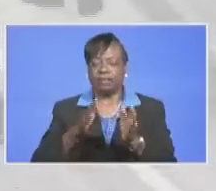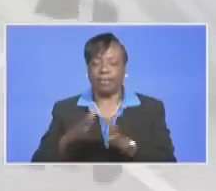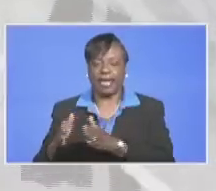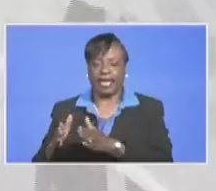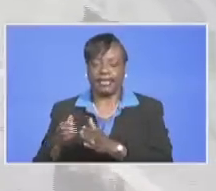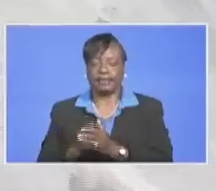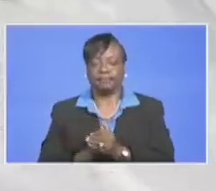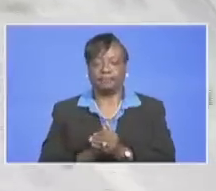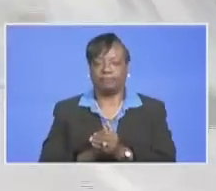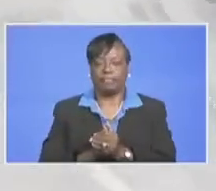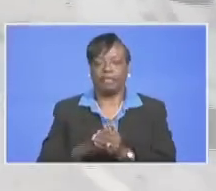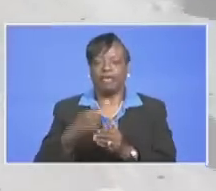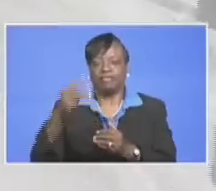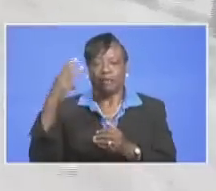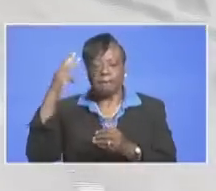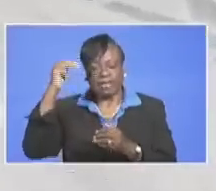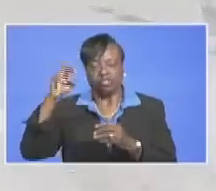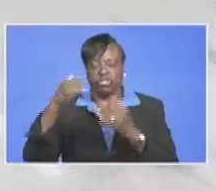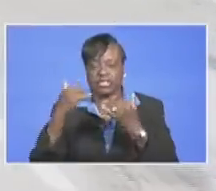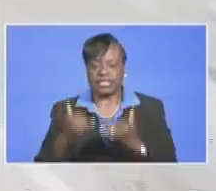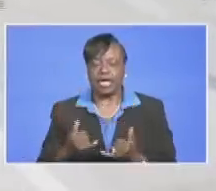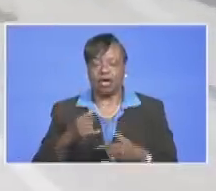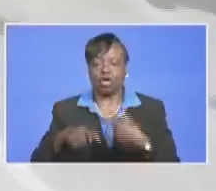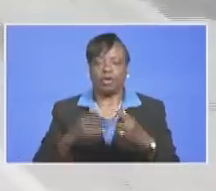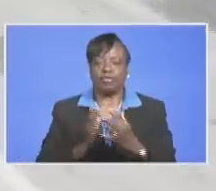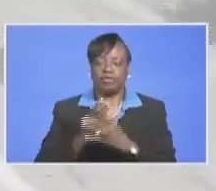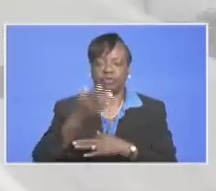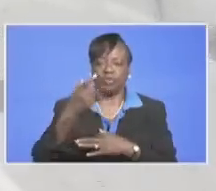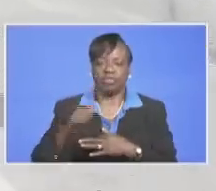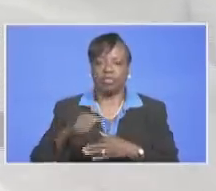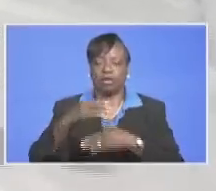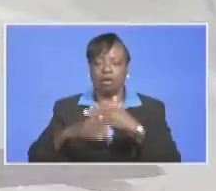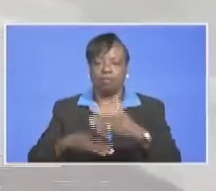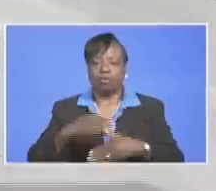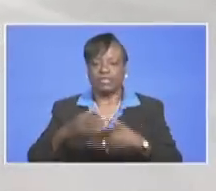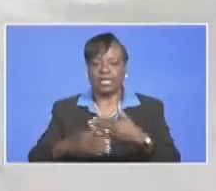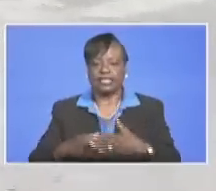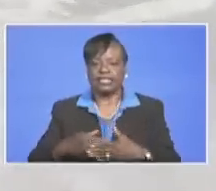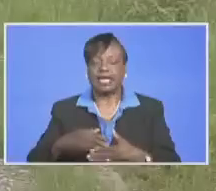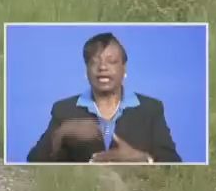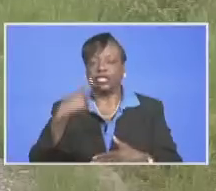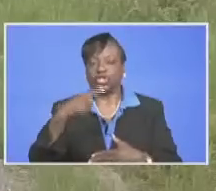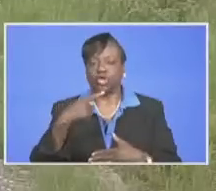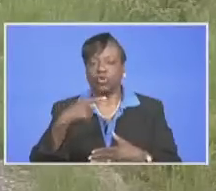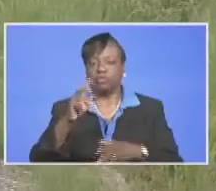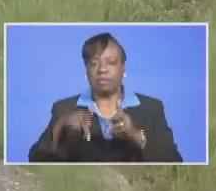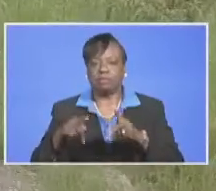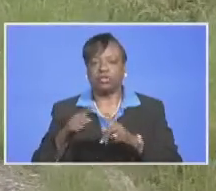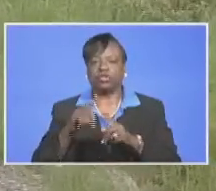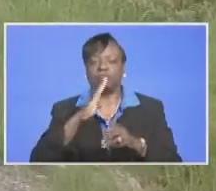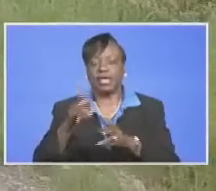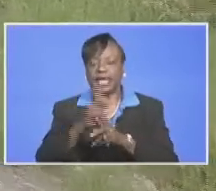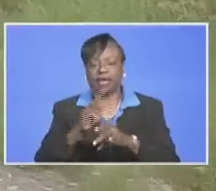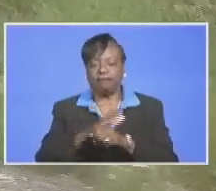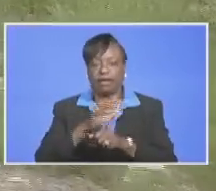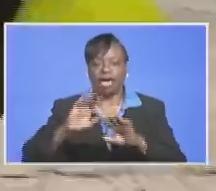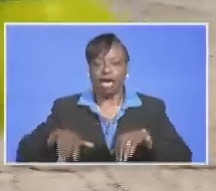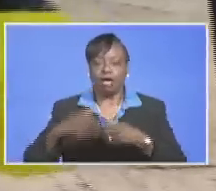going through the tender process for the setup of the cul-de-sac, but insists residents must be careful how they use the road.